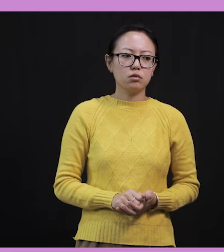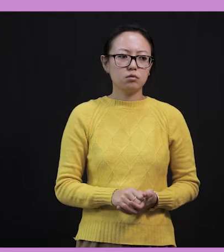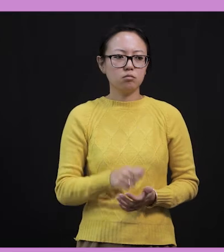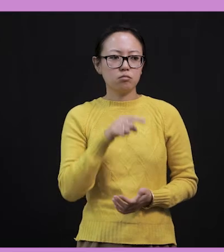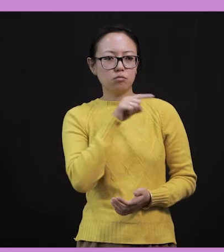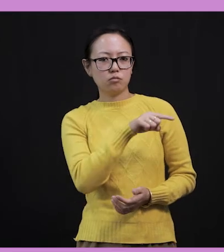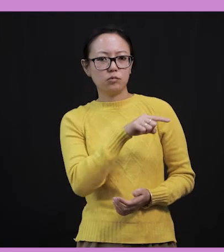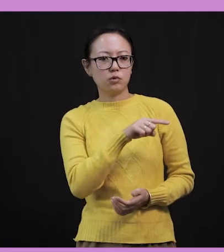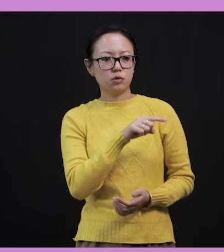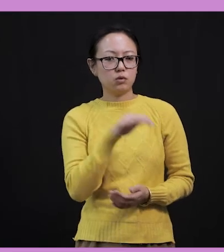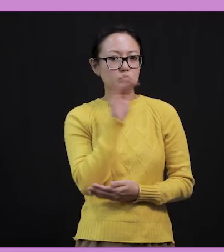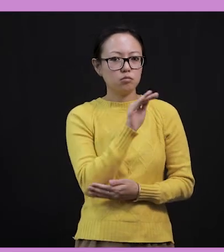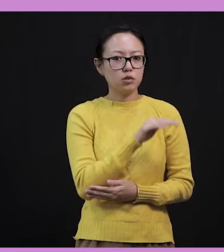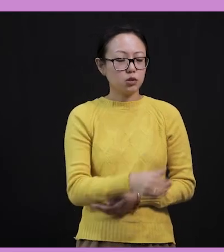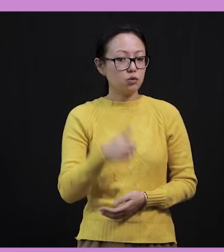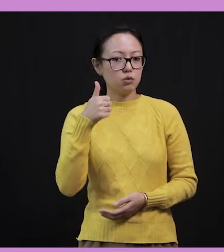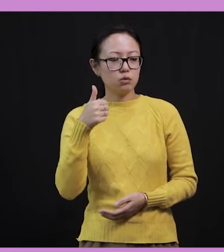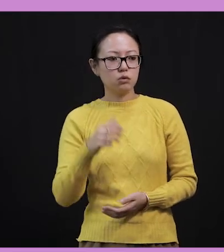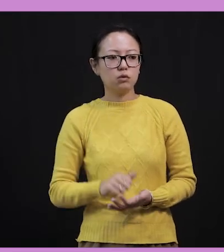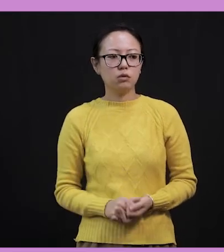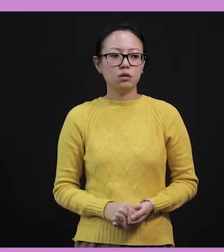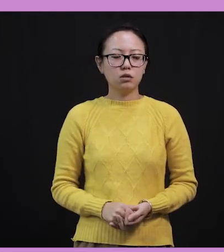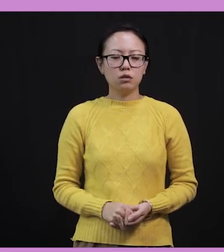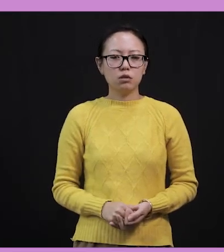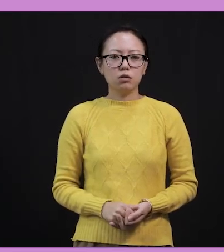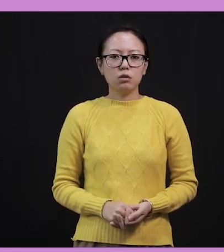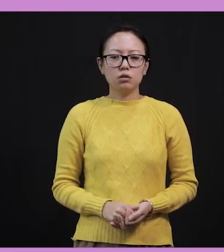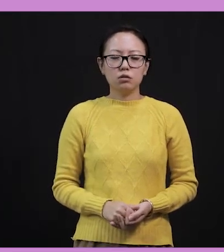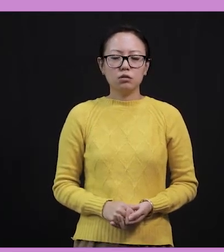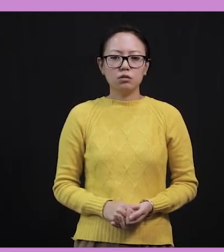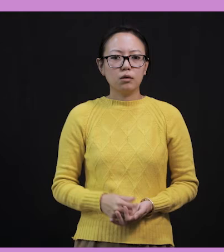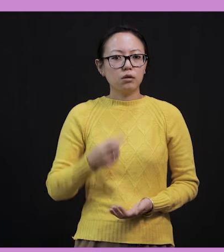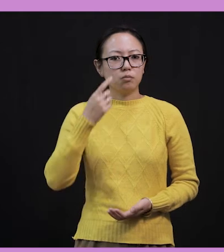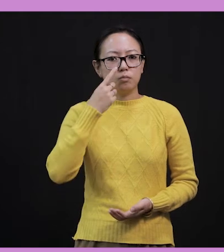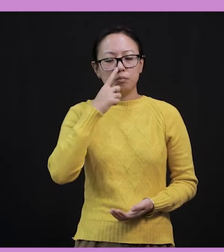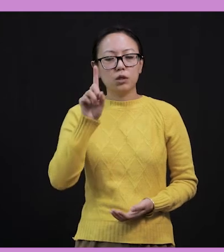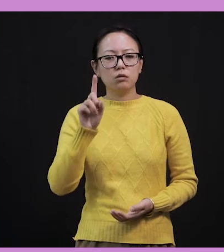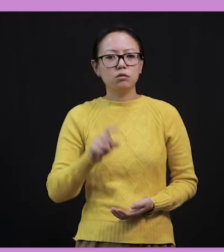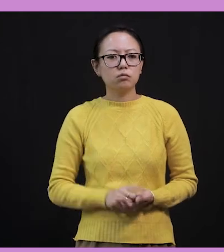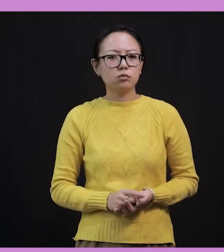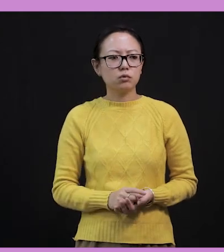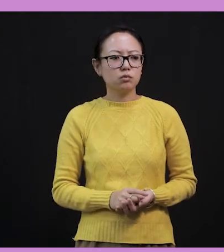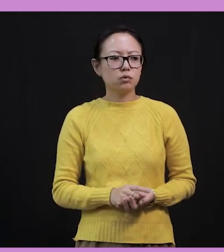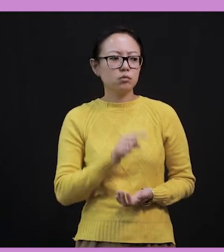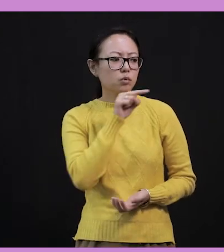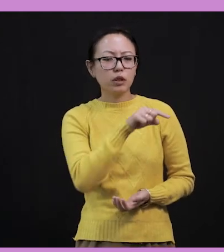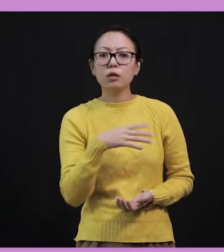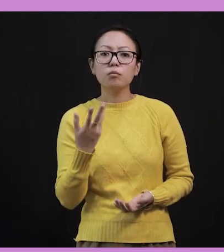here, what is the mother referring to? The mother is referring to the